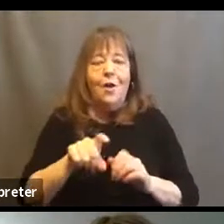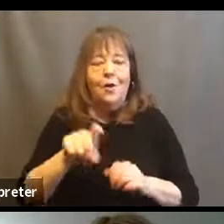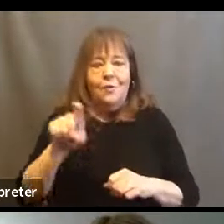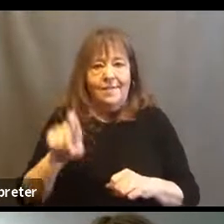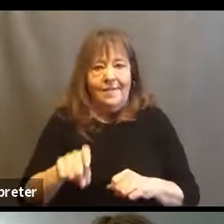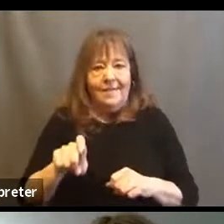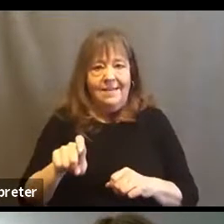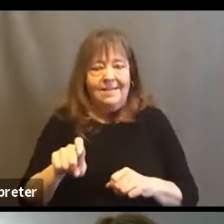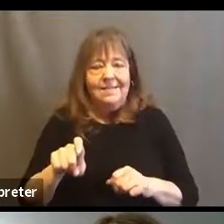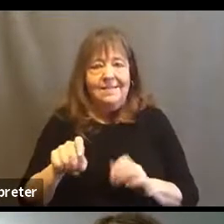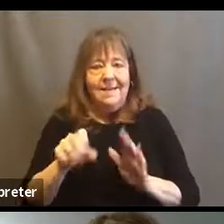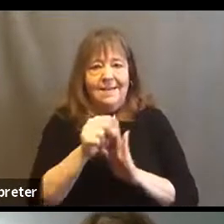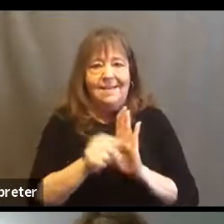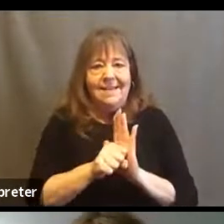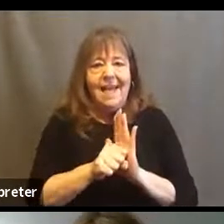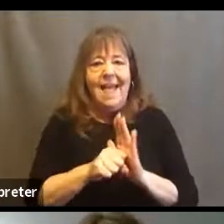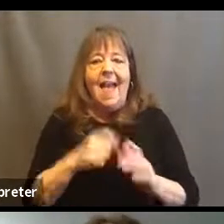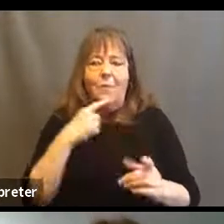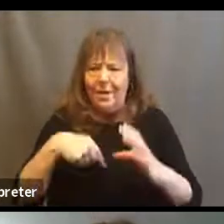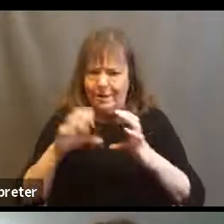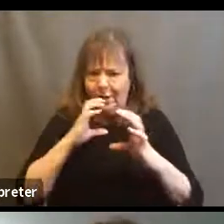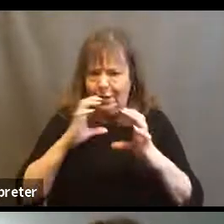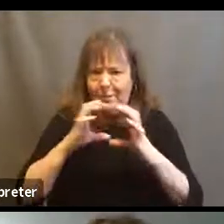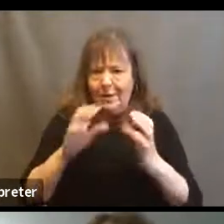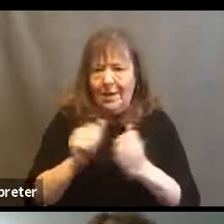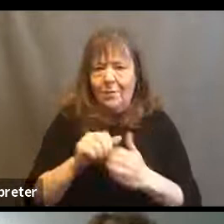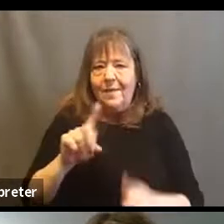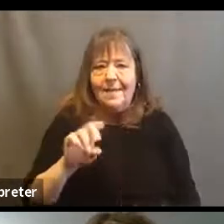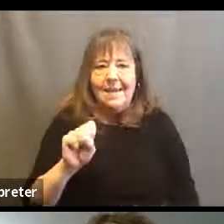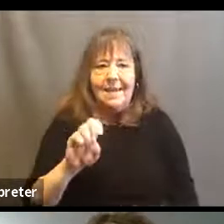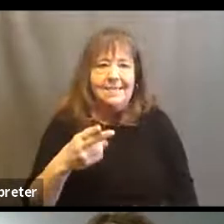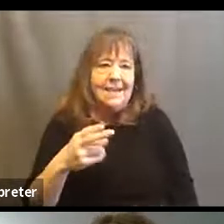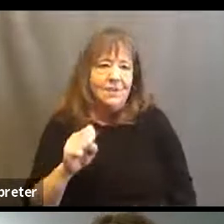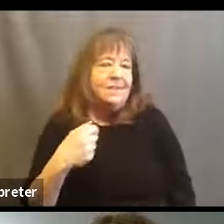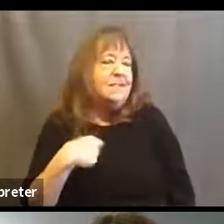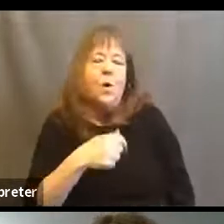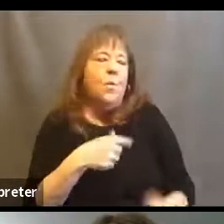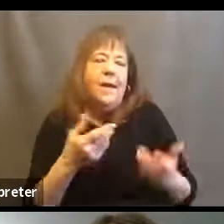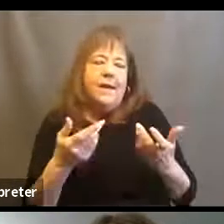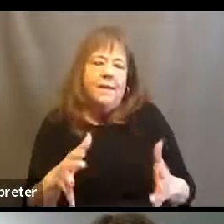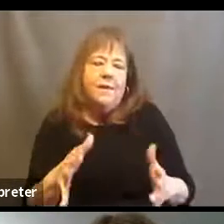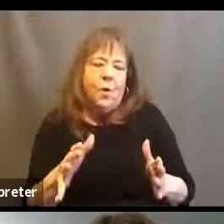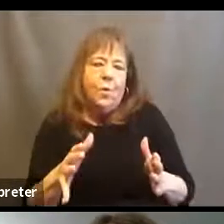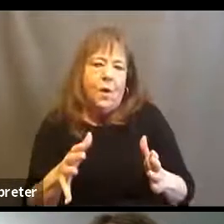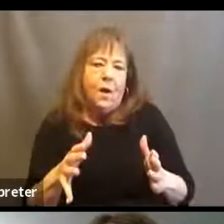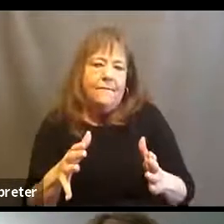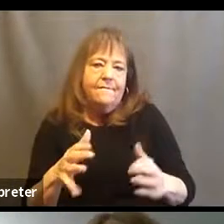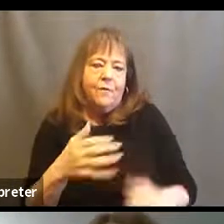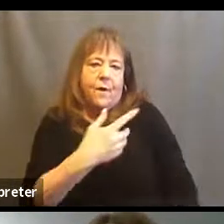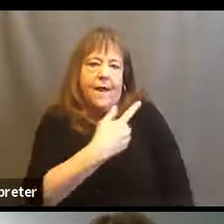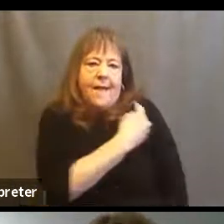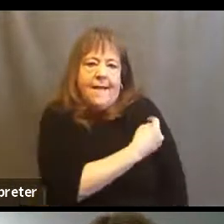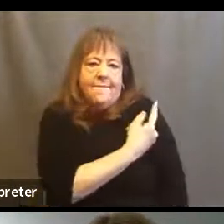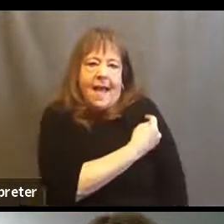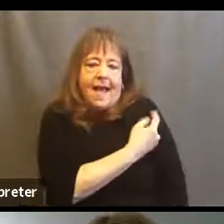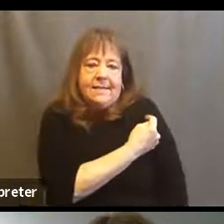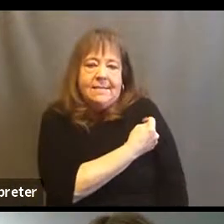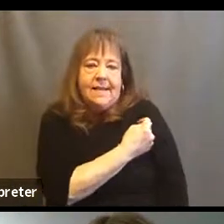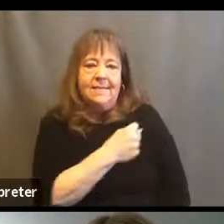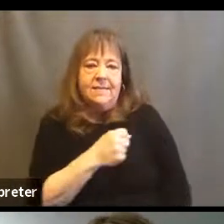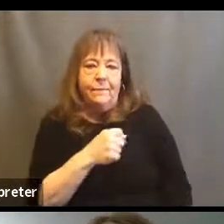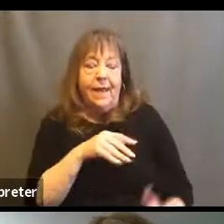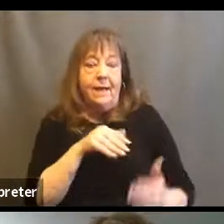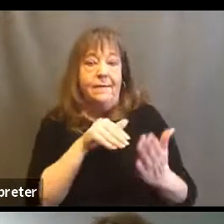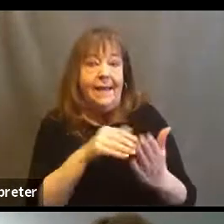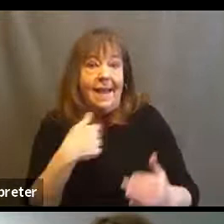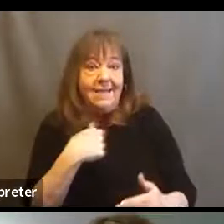we've been intentional about communicating with them, because what we don't want is for vaccines that are sitting on our shelf to be held against us when they